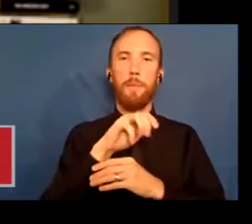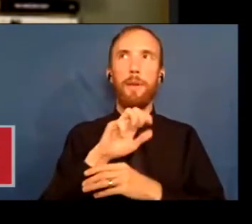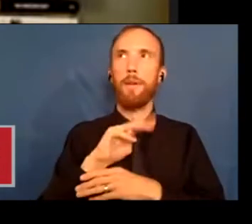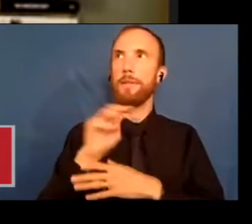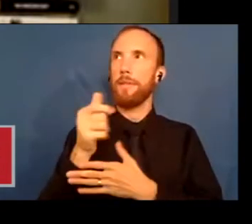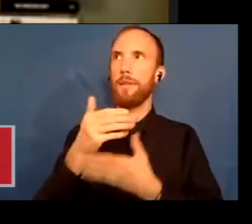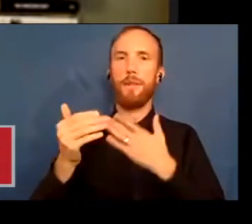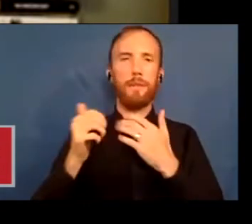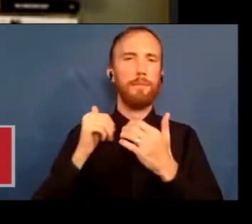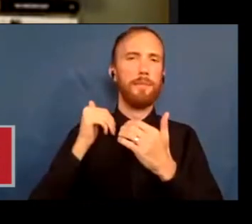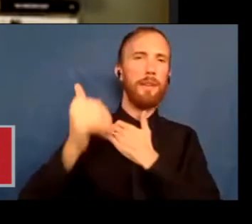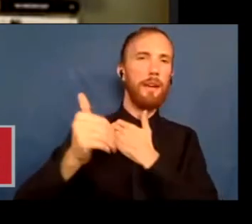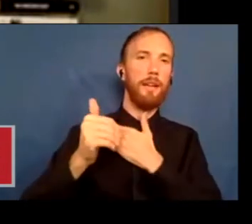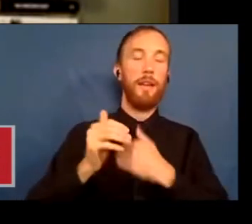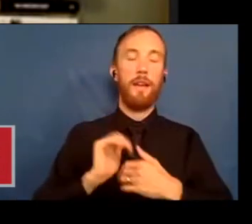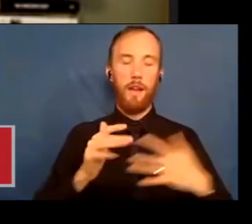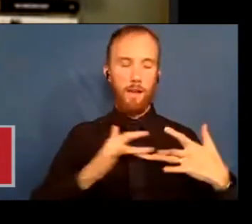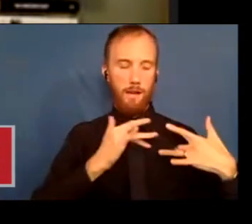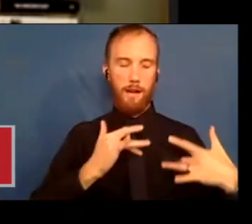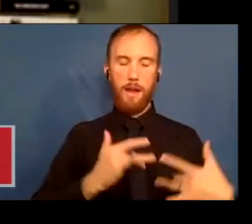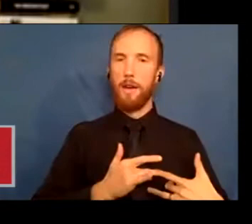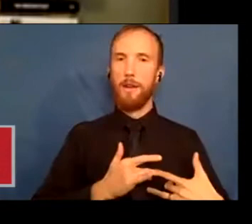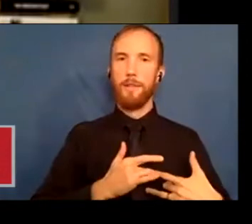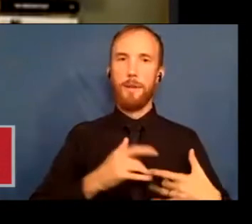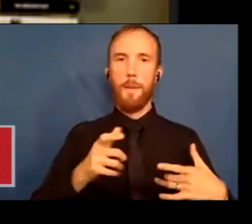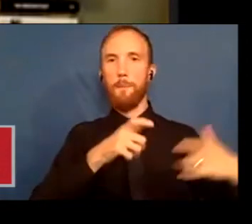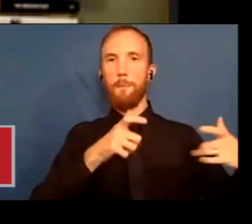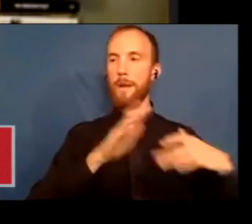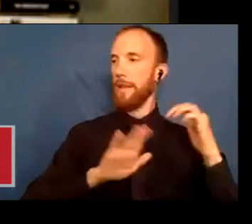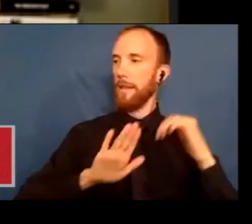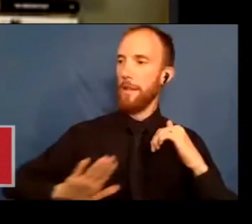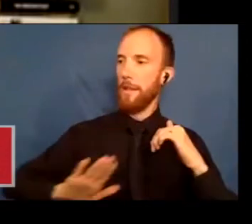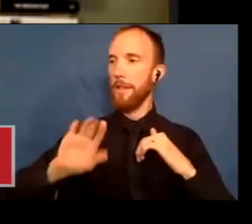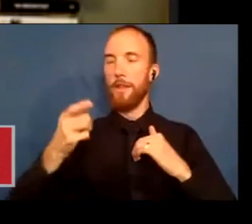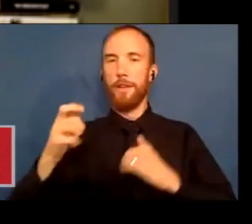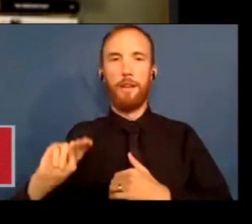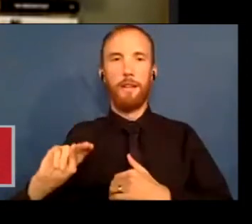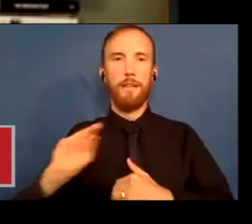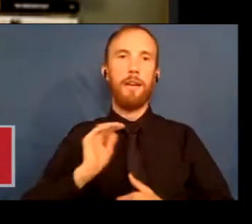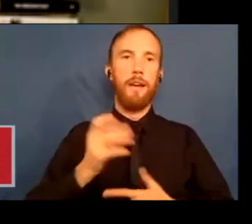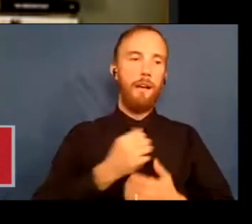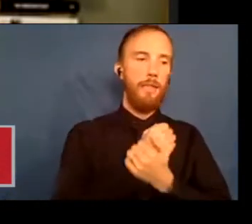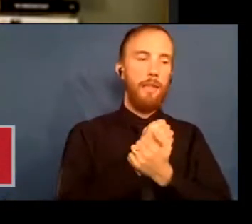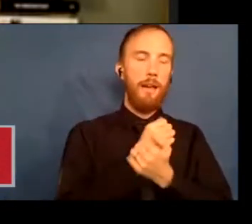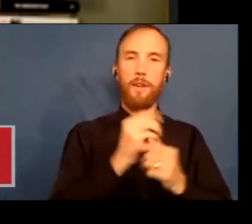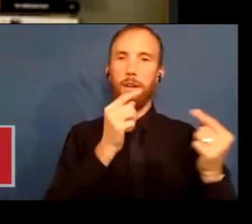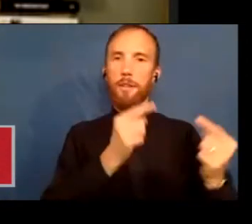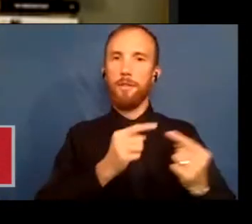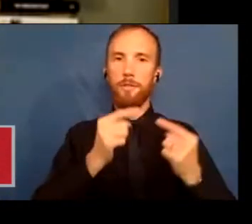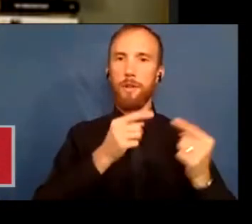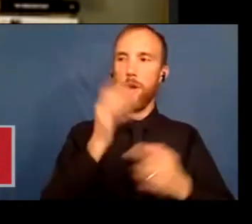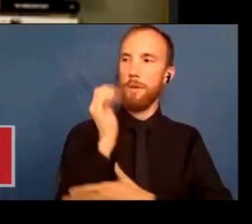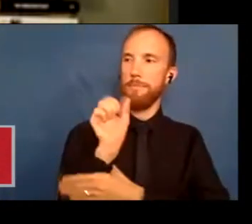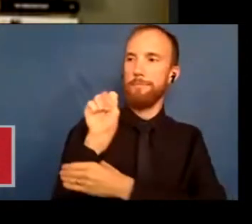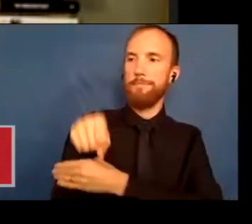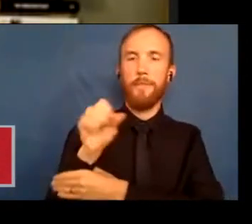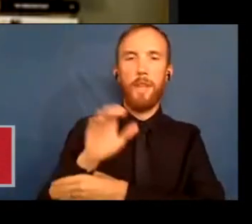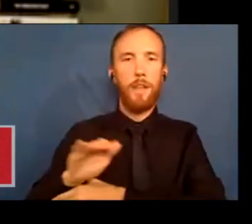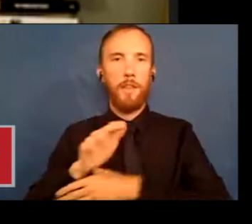than their guns. Our love and our struggle will overcome their greed and their